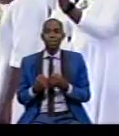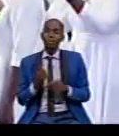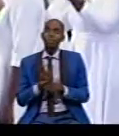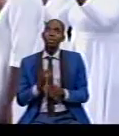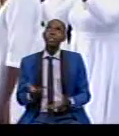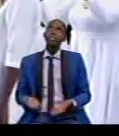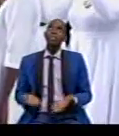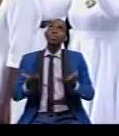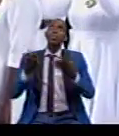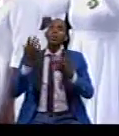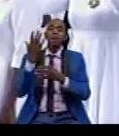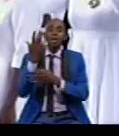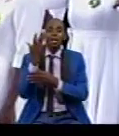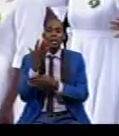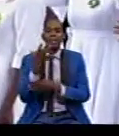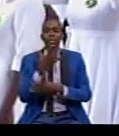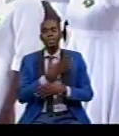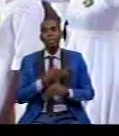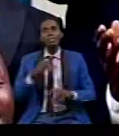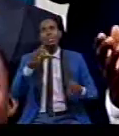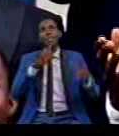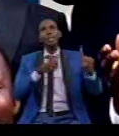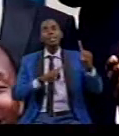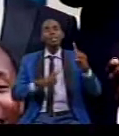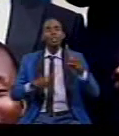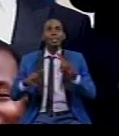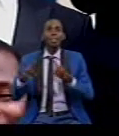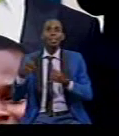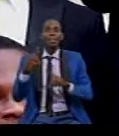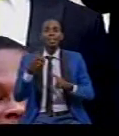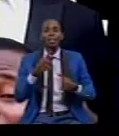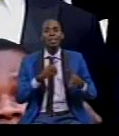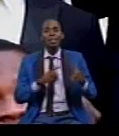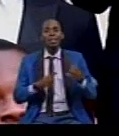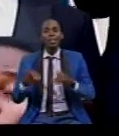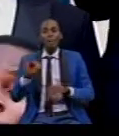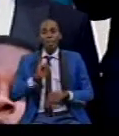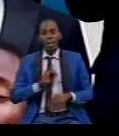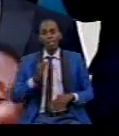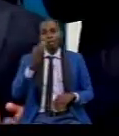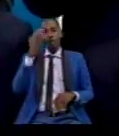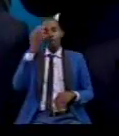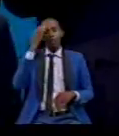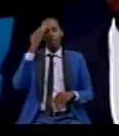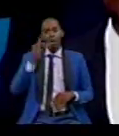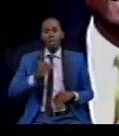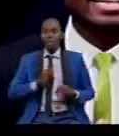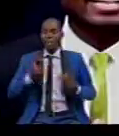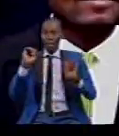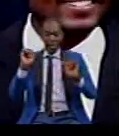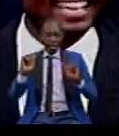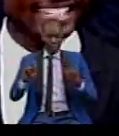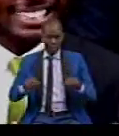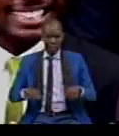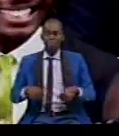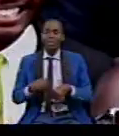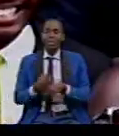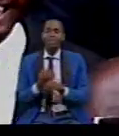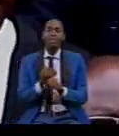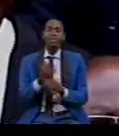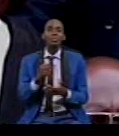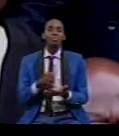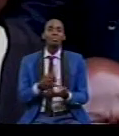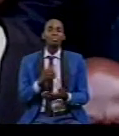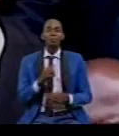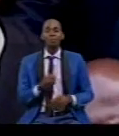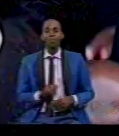that thing if your wife was by your side? Will you go that place if